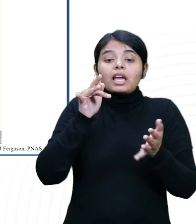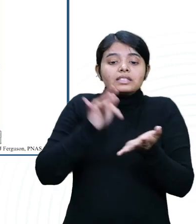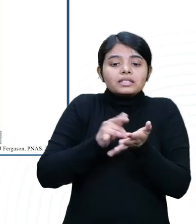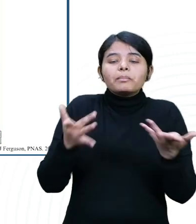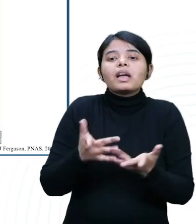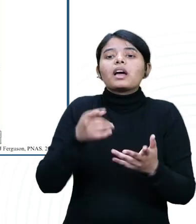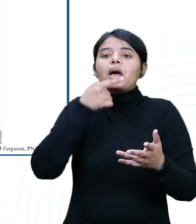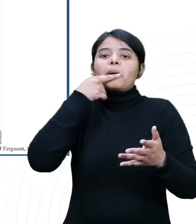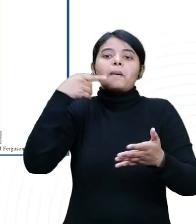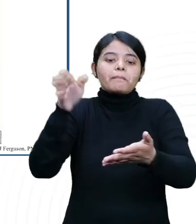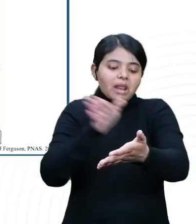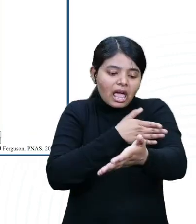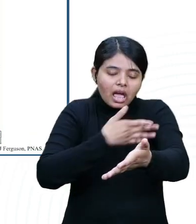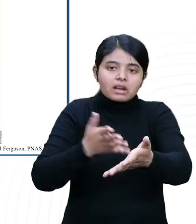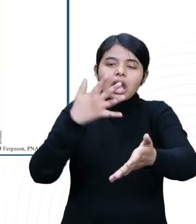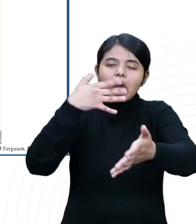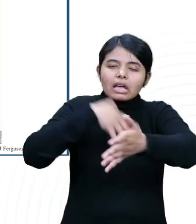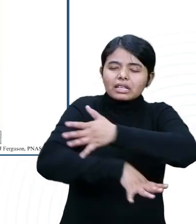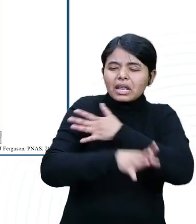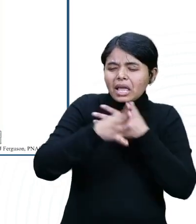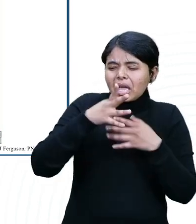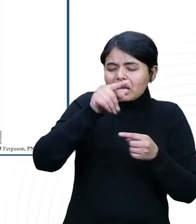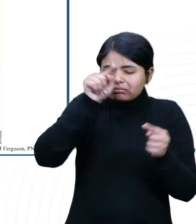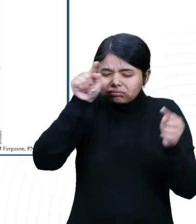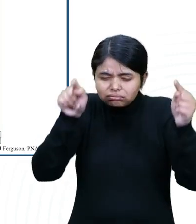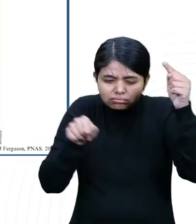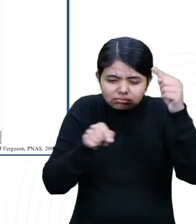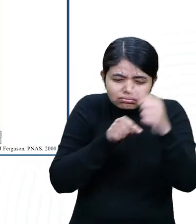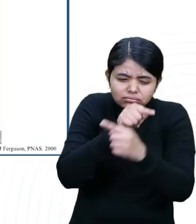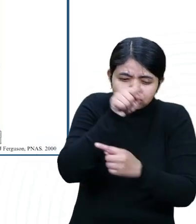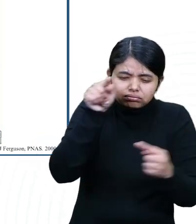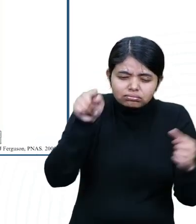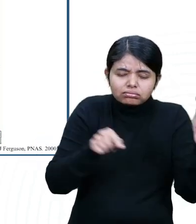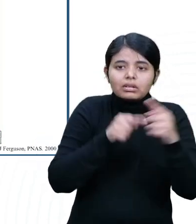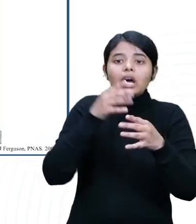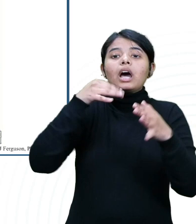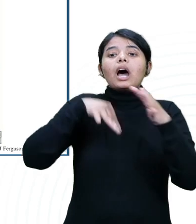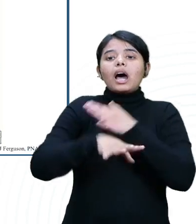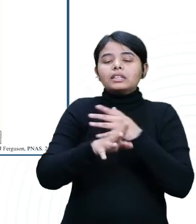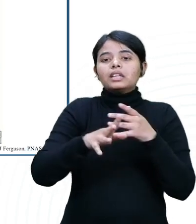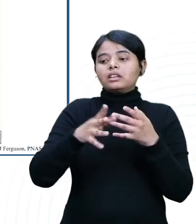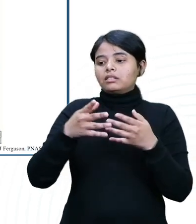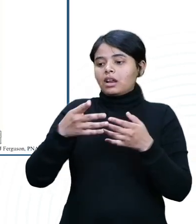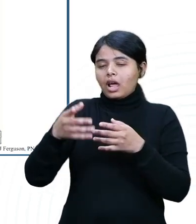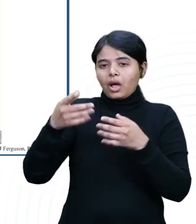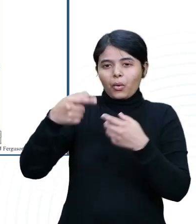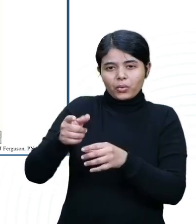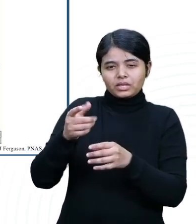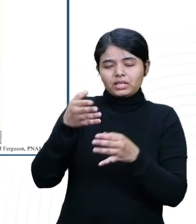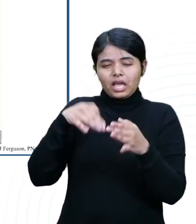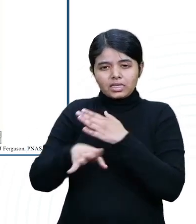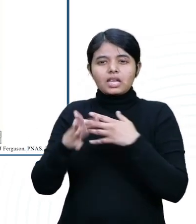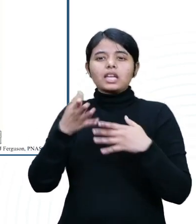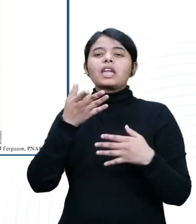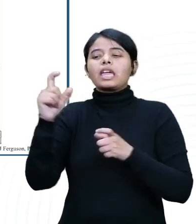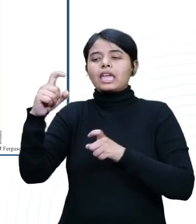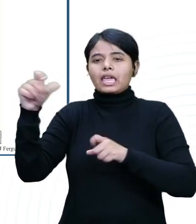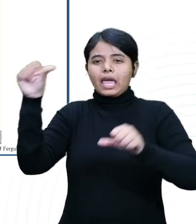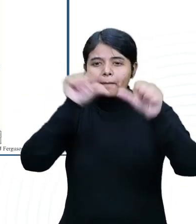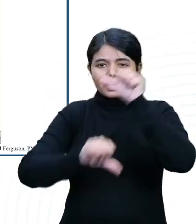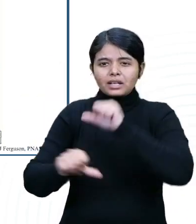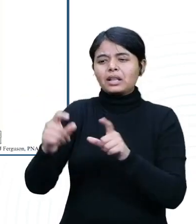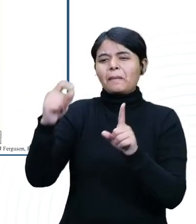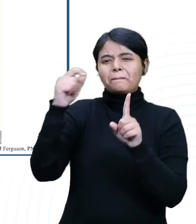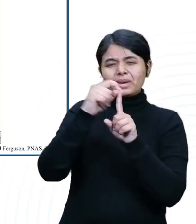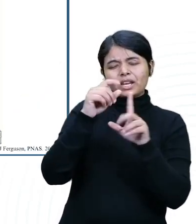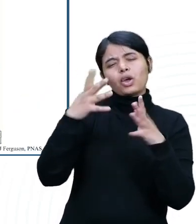human pathogens. My talk will mostly revolve around Trypanosoma brucei, and every time I'm saying Trypanosoma brucei means